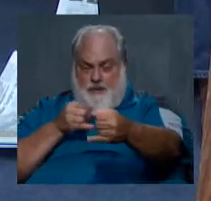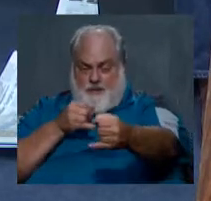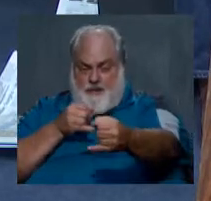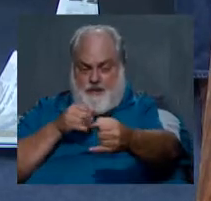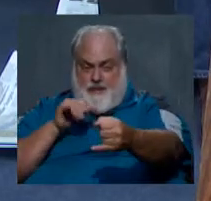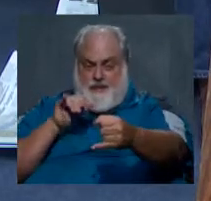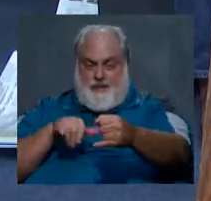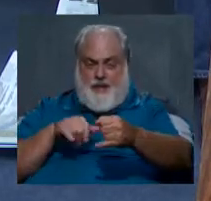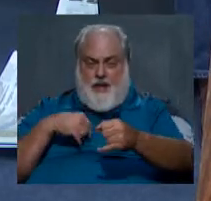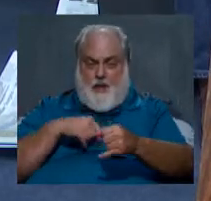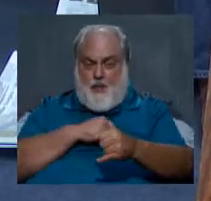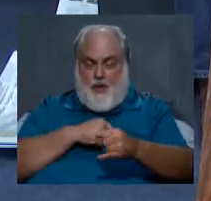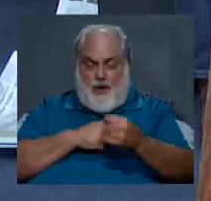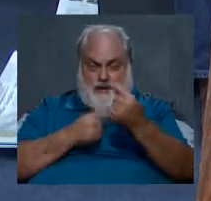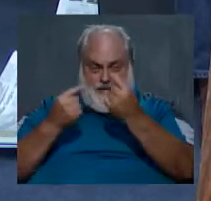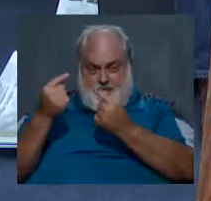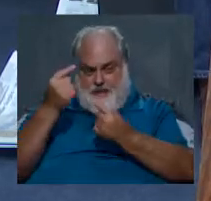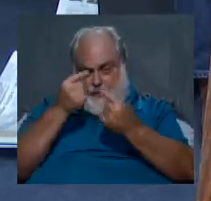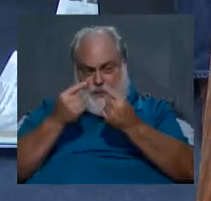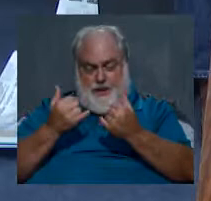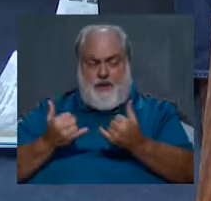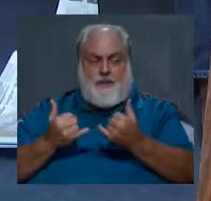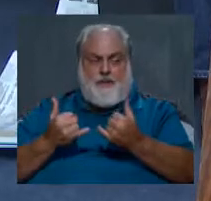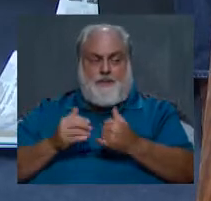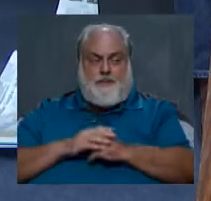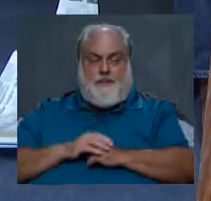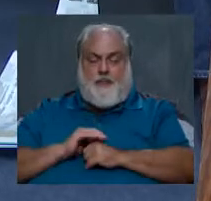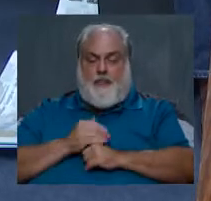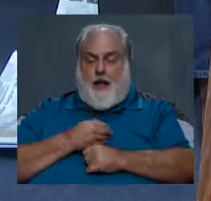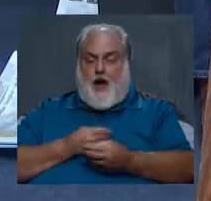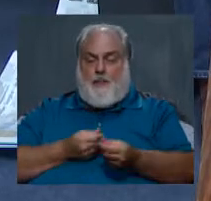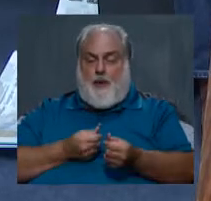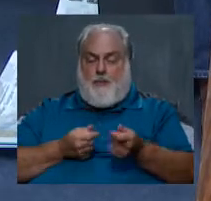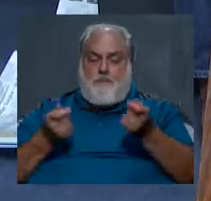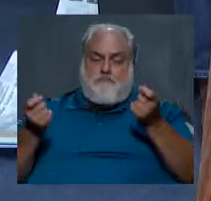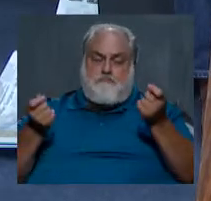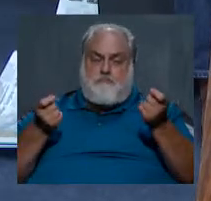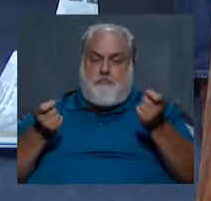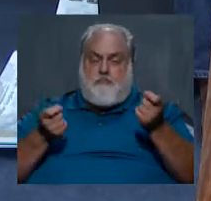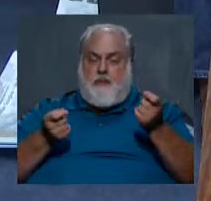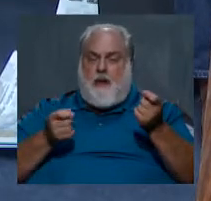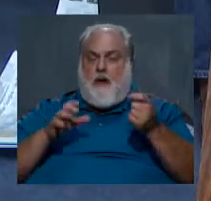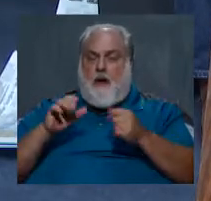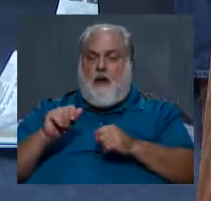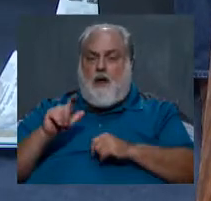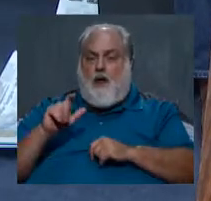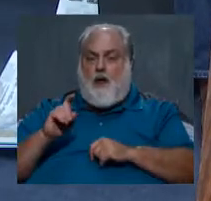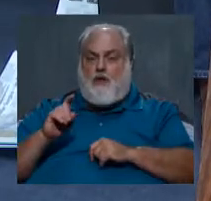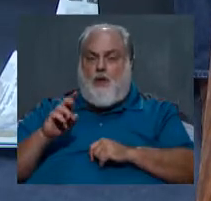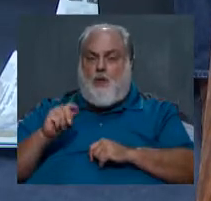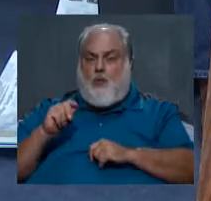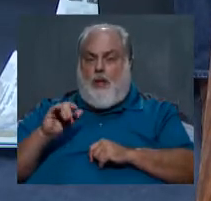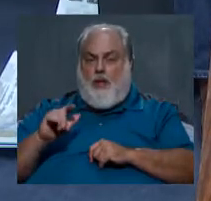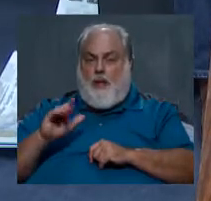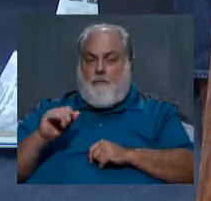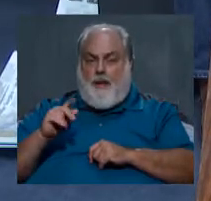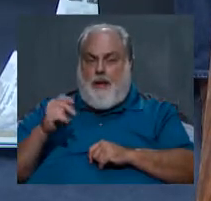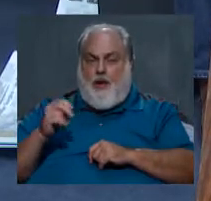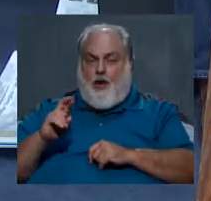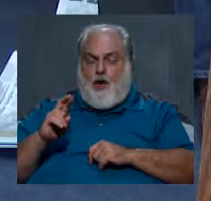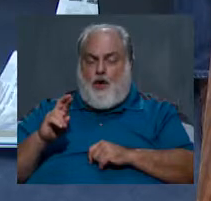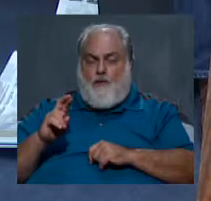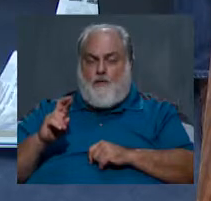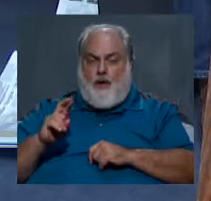application we're considering today. Our property has been managed by Coel Banker Hathaway Group for over 10 years, and